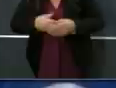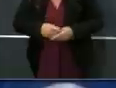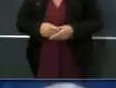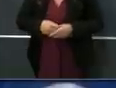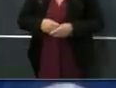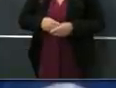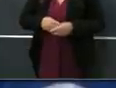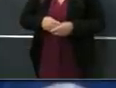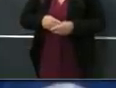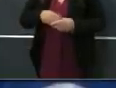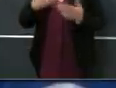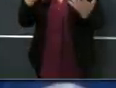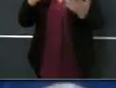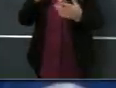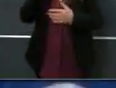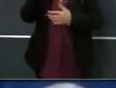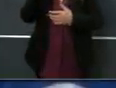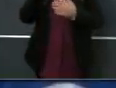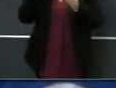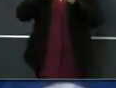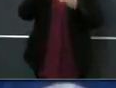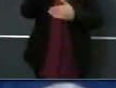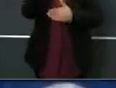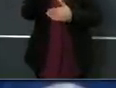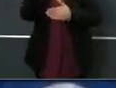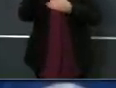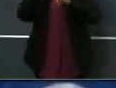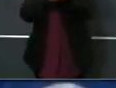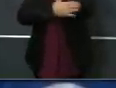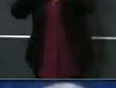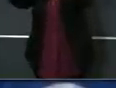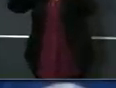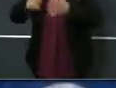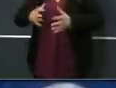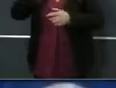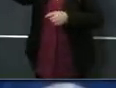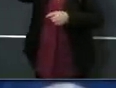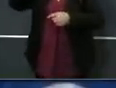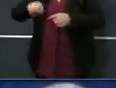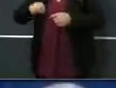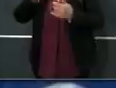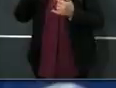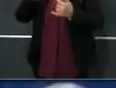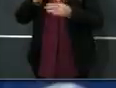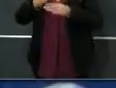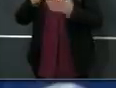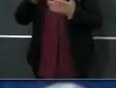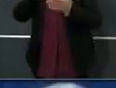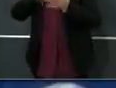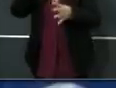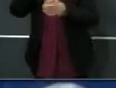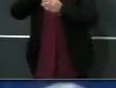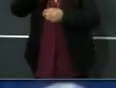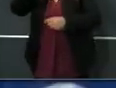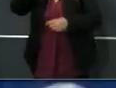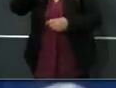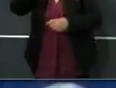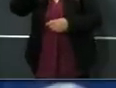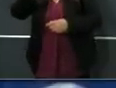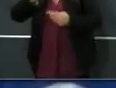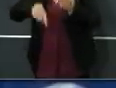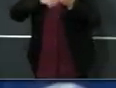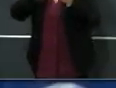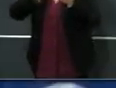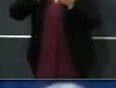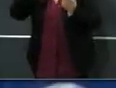top 15 counties impacted by the virus, they include Tulare County, they include Fresno County, they include Kern County,